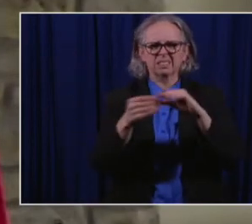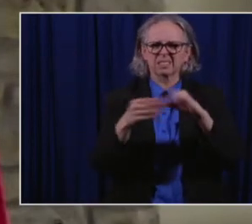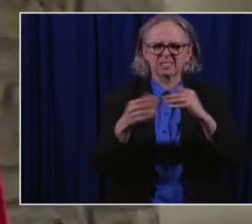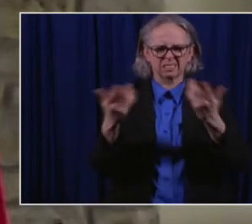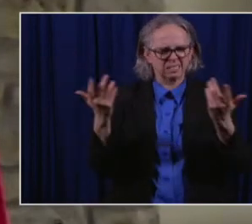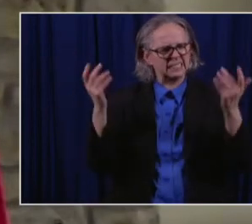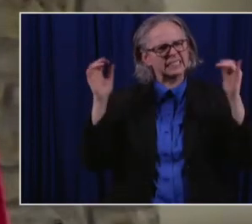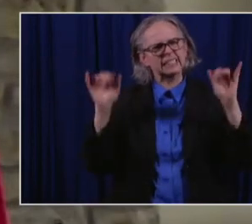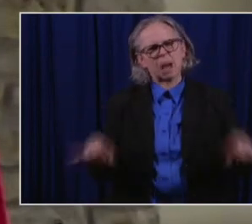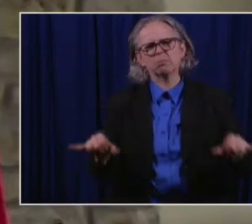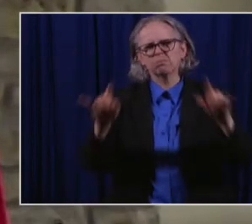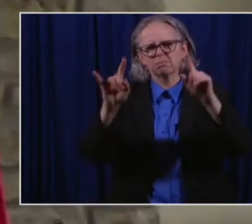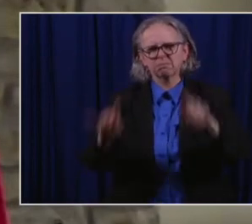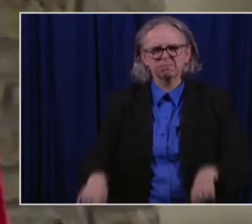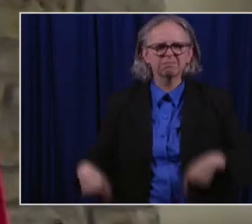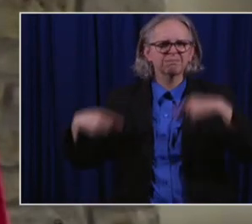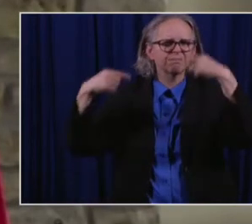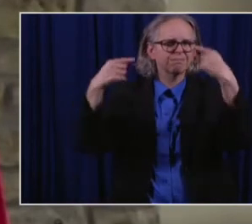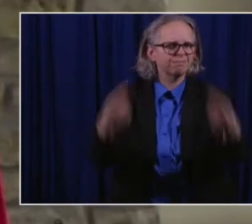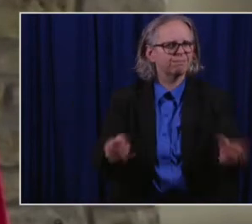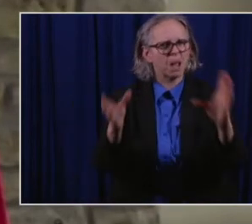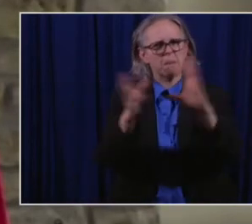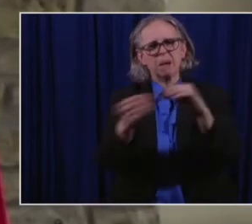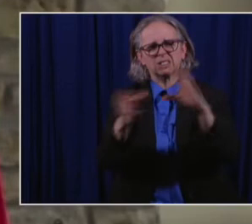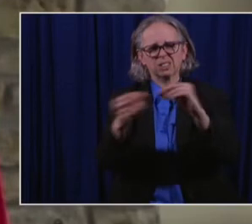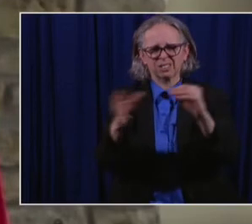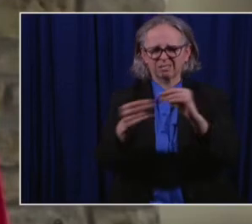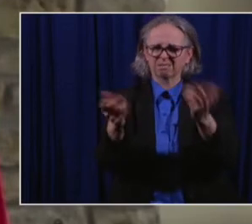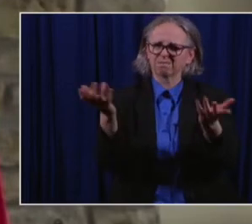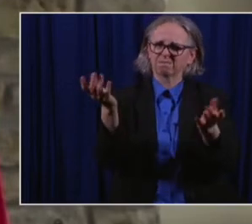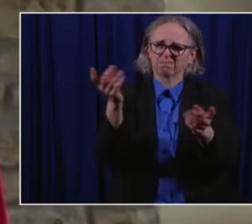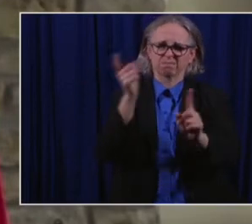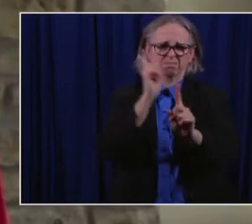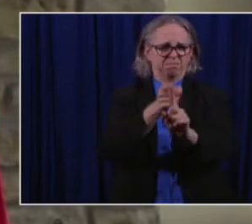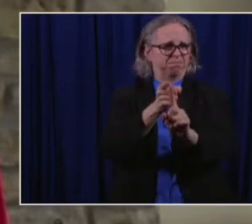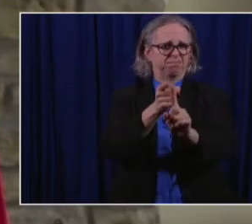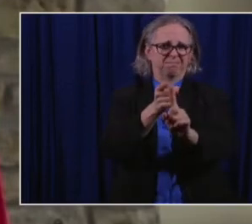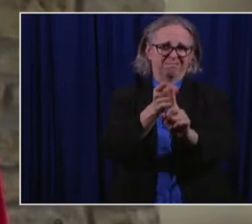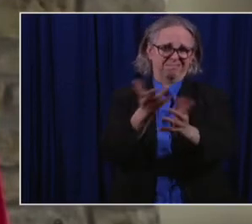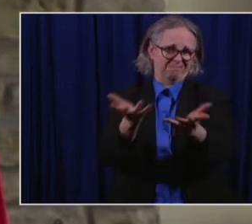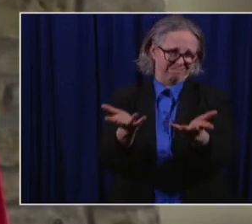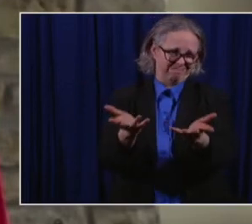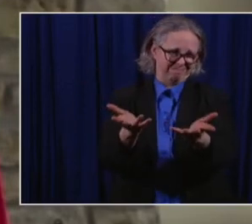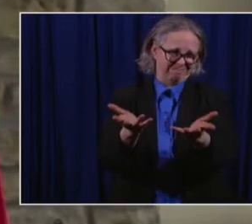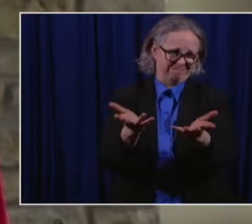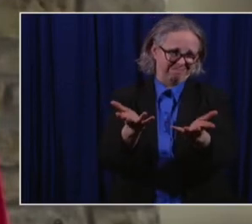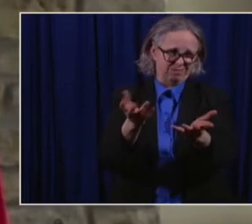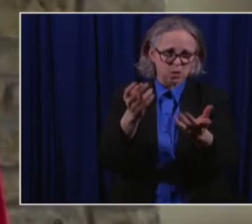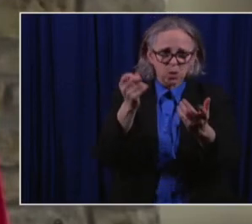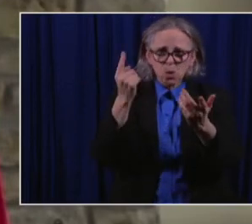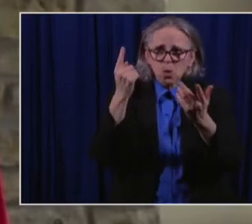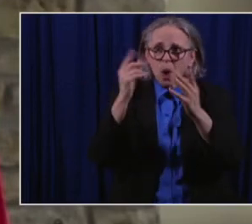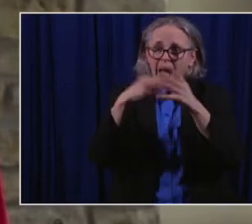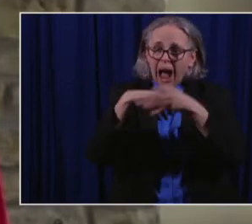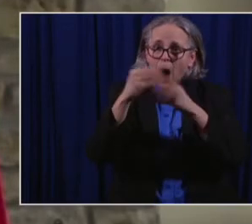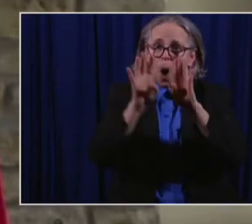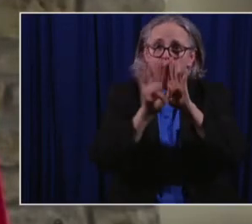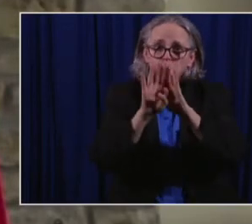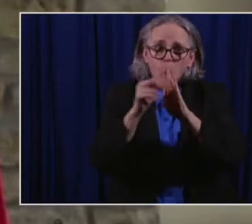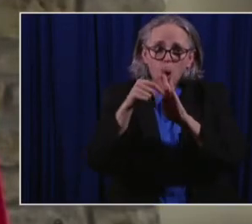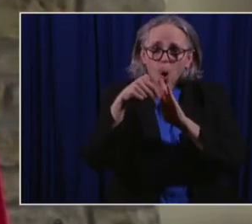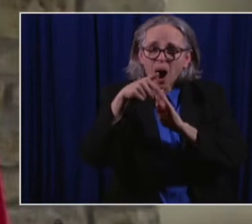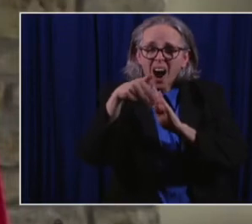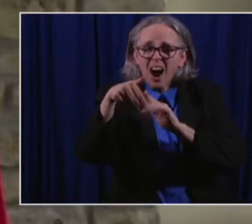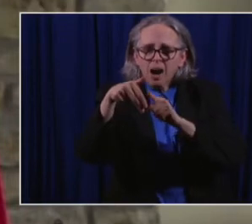was simply very, very clear. If you're outside your household and talking to someone and close